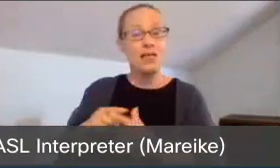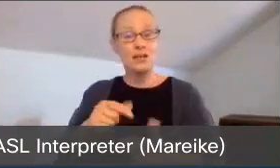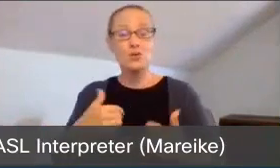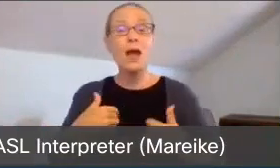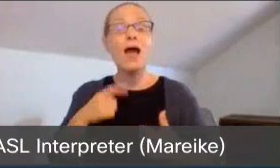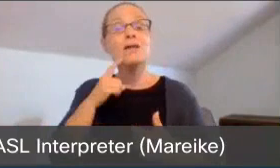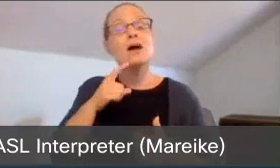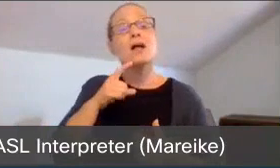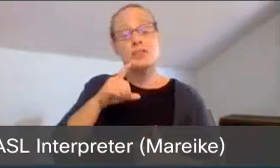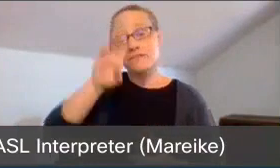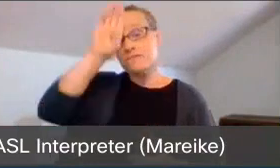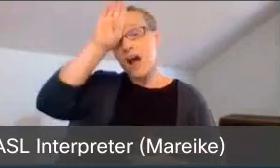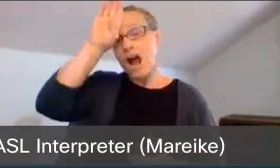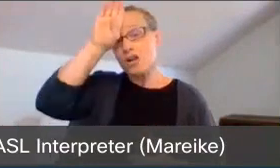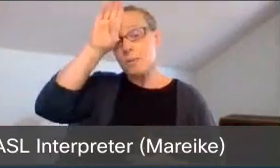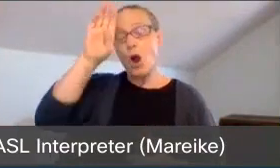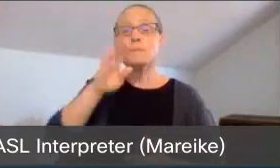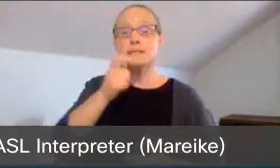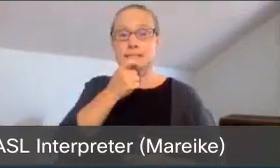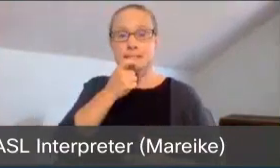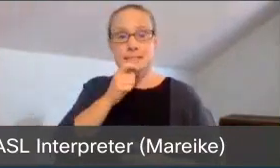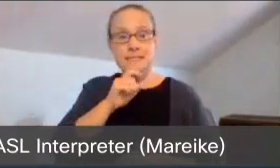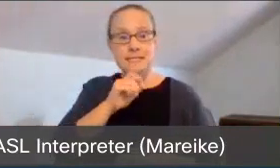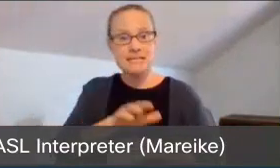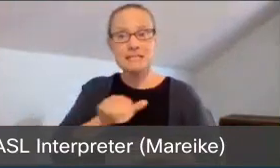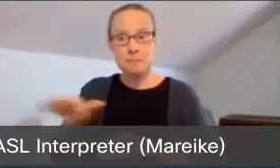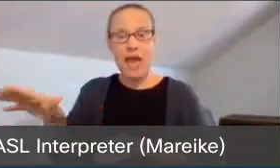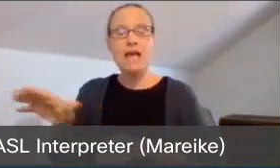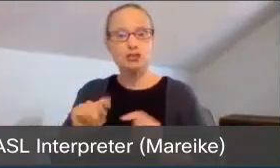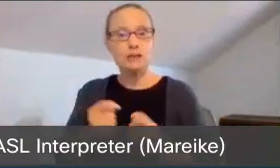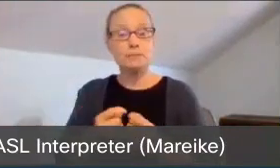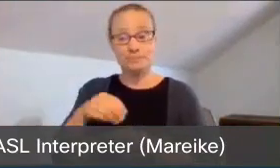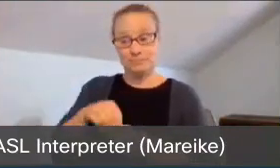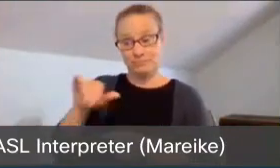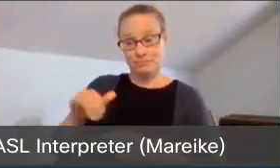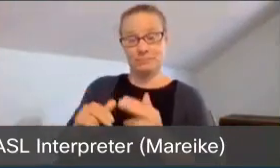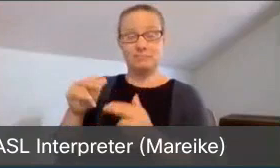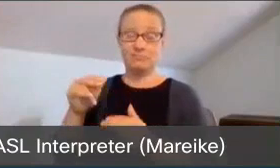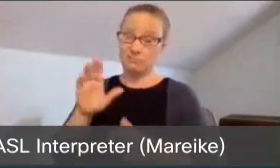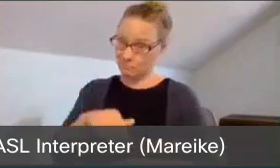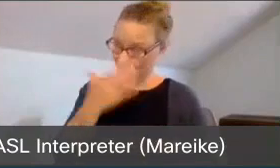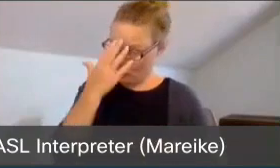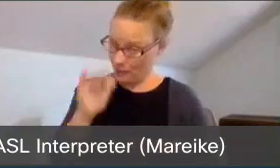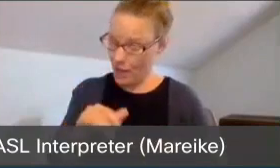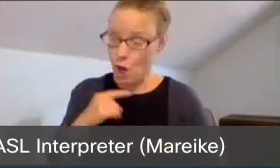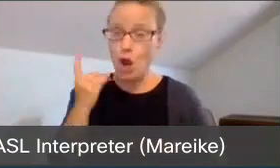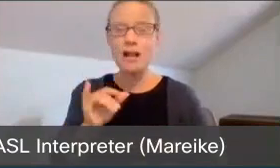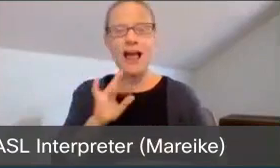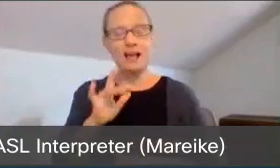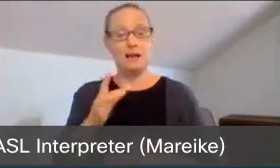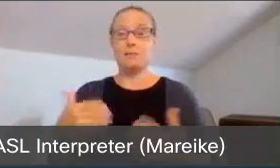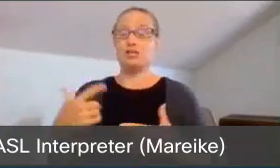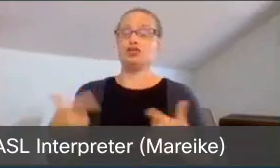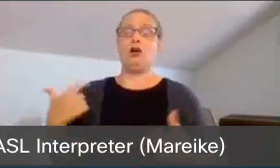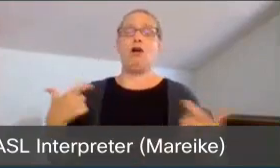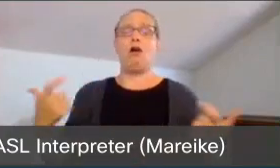who's managing those calls. And then inside of this building, which y'all, it looks like it's about the size of a football field. So